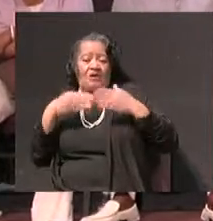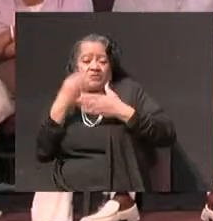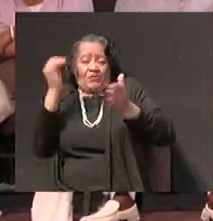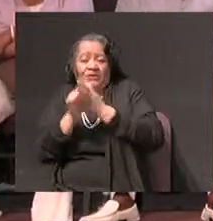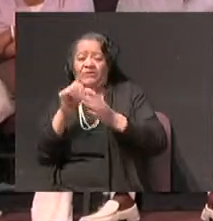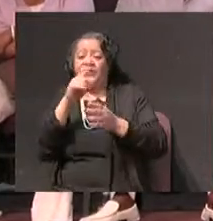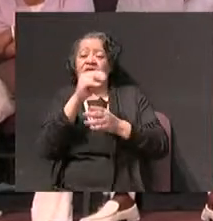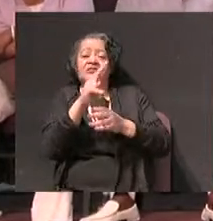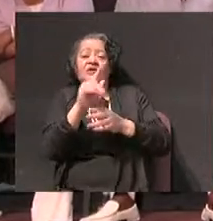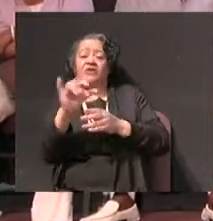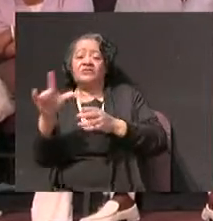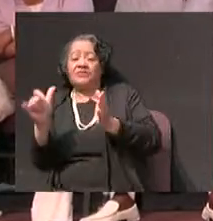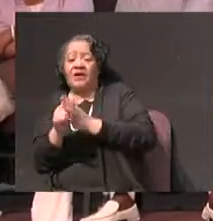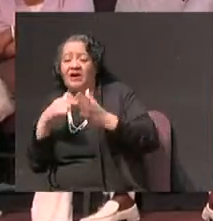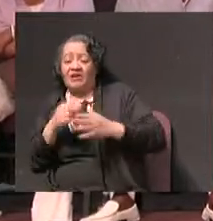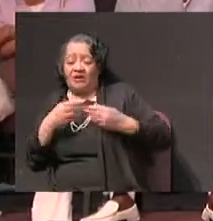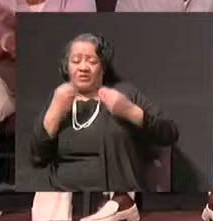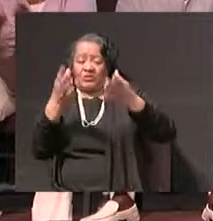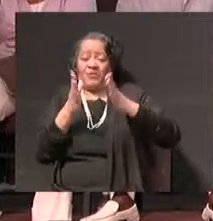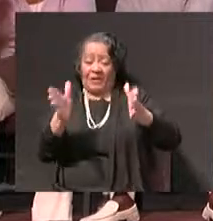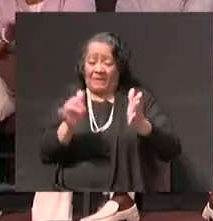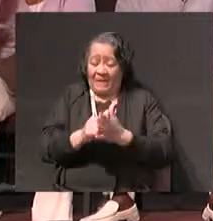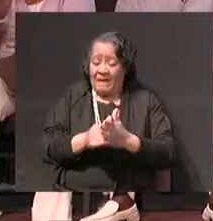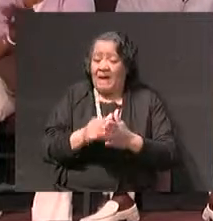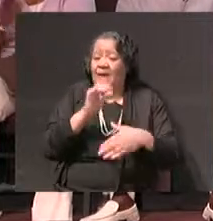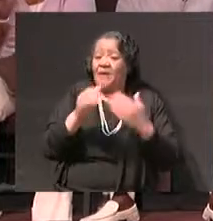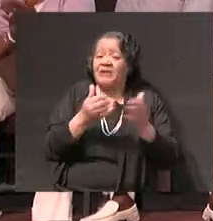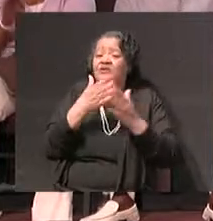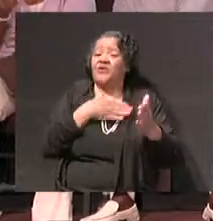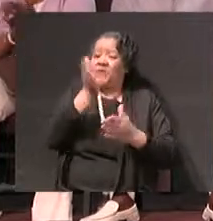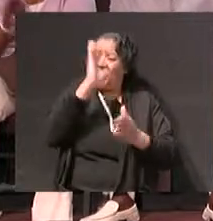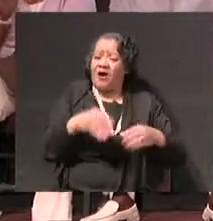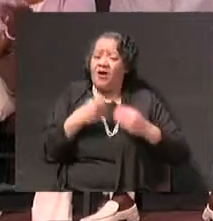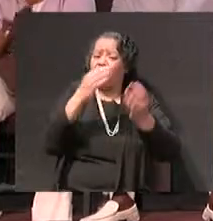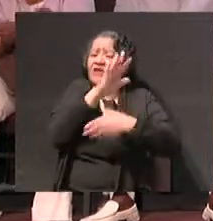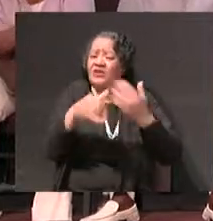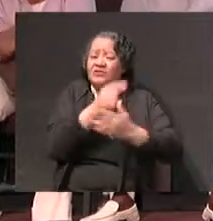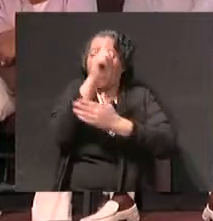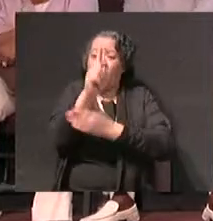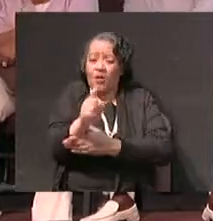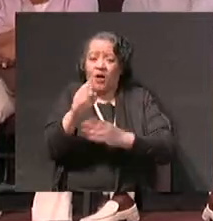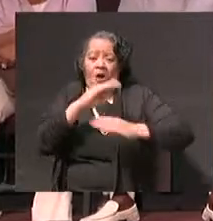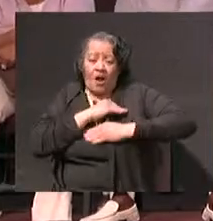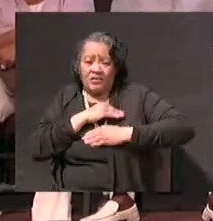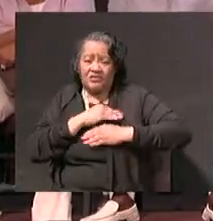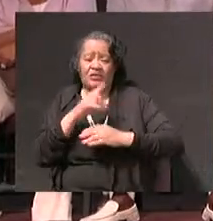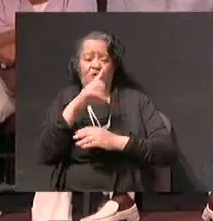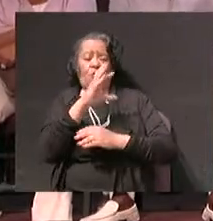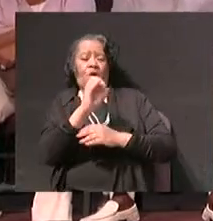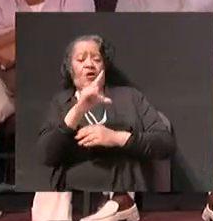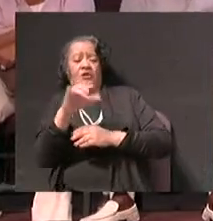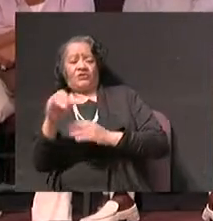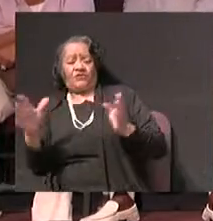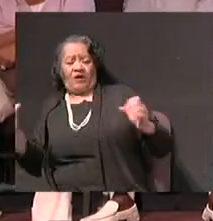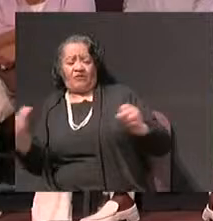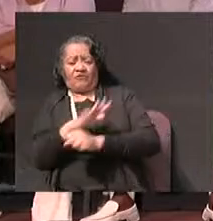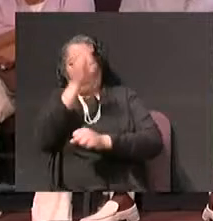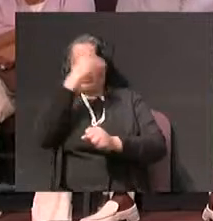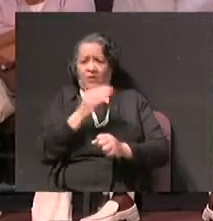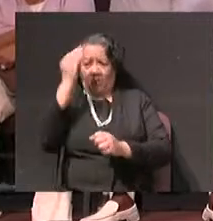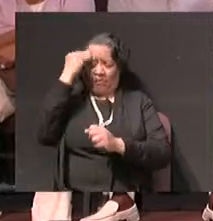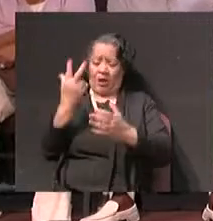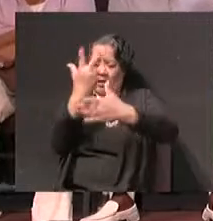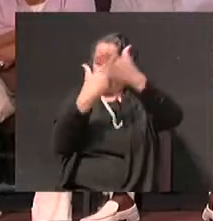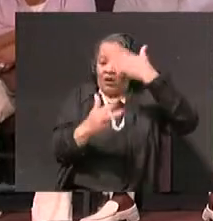In Philippians, he's the supplier. For my God shall supply all your needs. In Colossians, he's the fullness of the Godhead